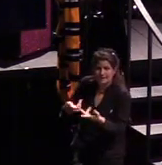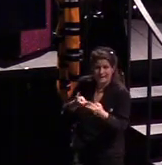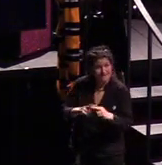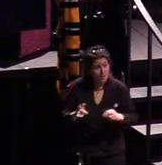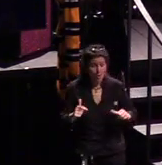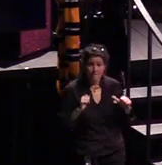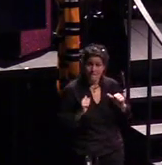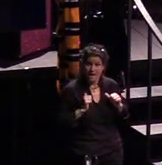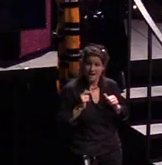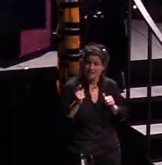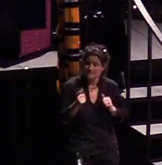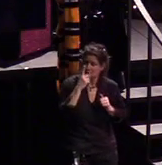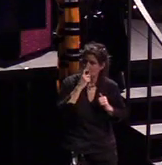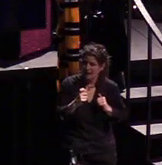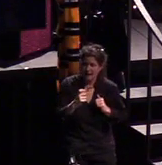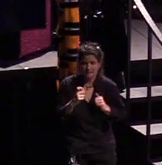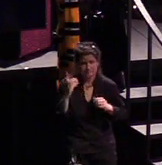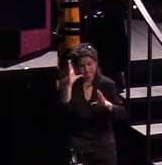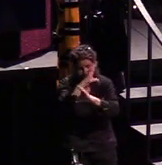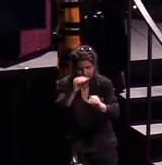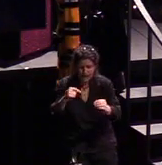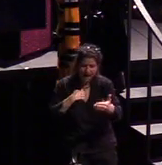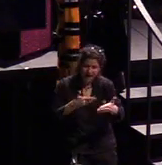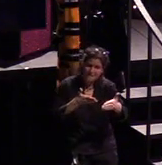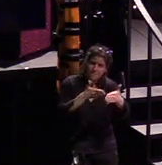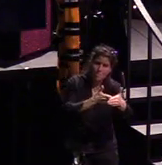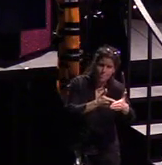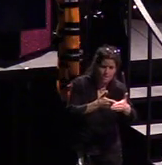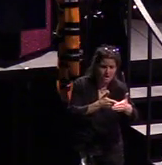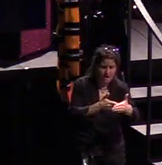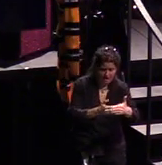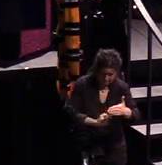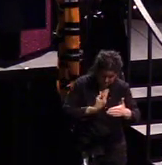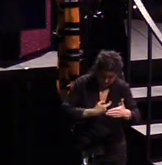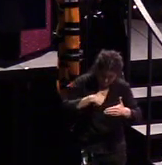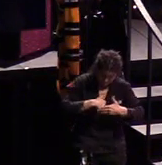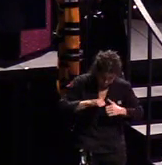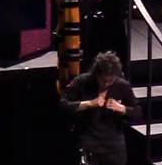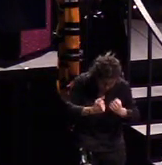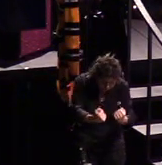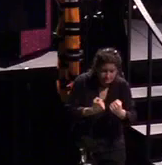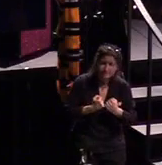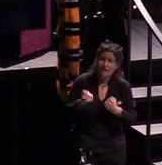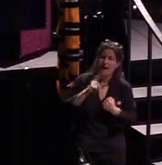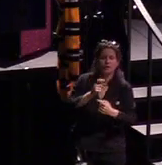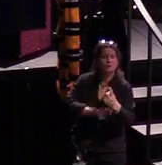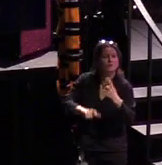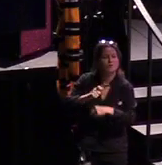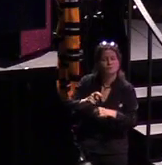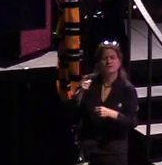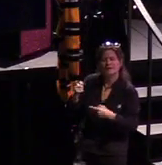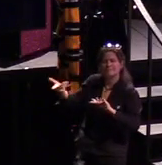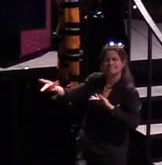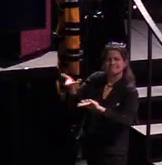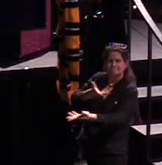about the borders you would like to shift within yourself and your community be generous and